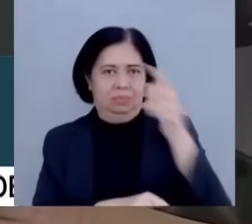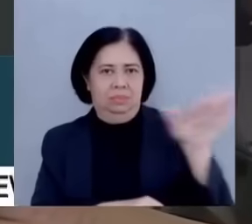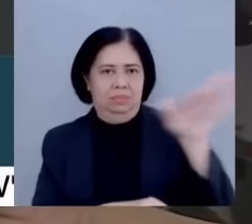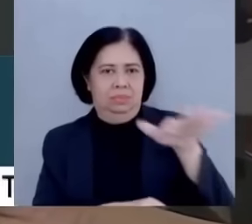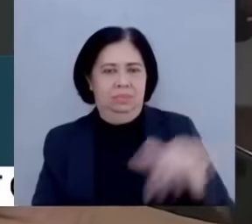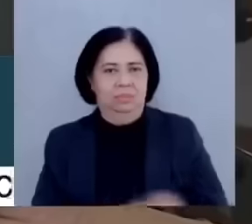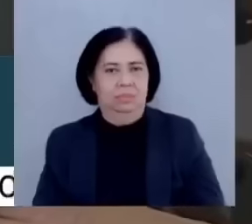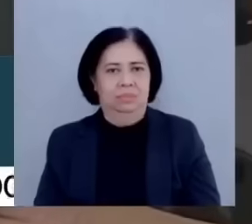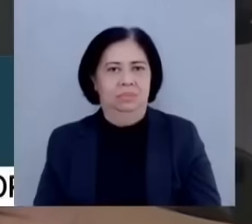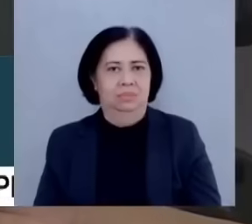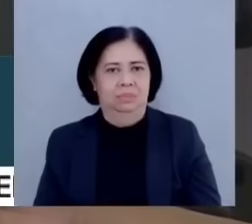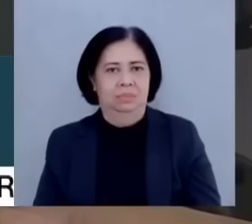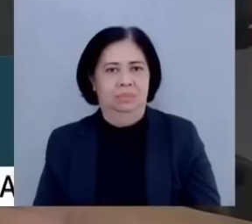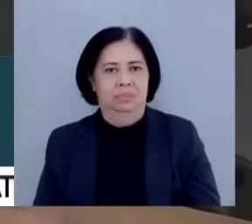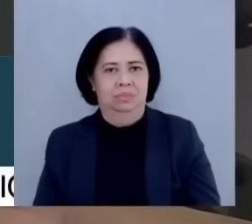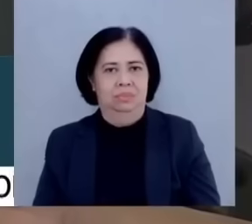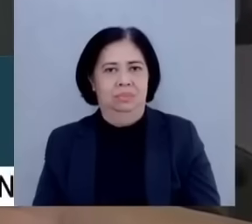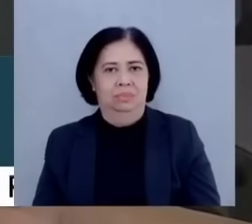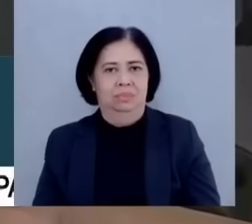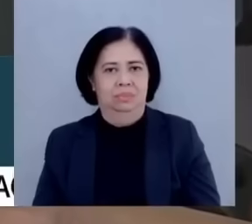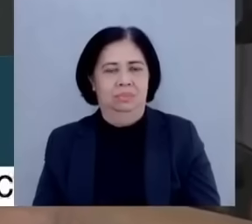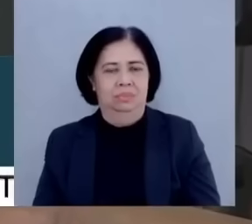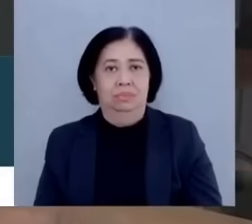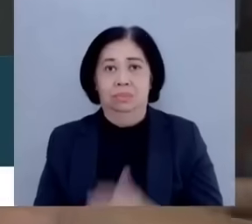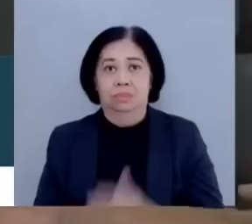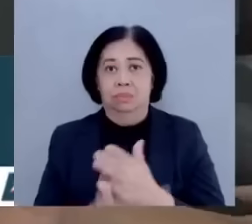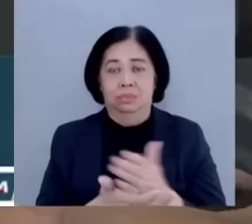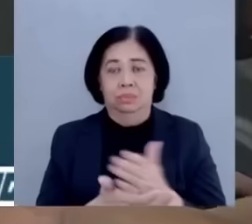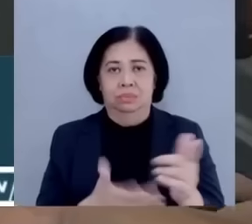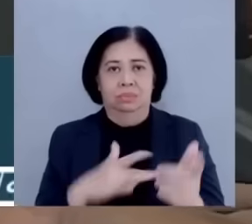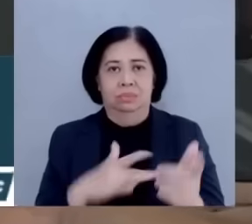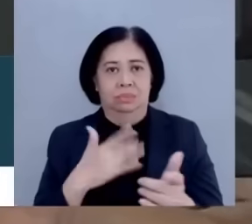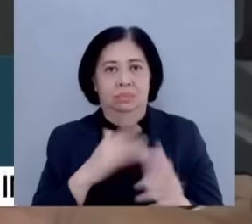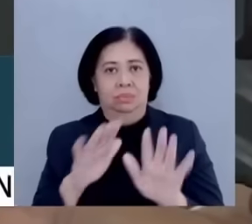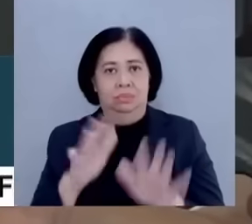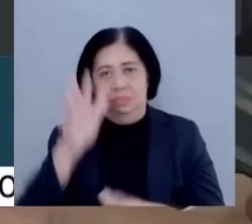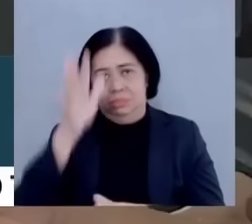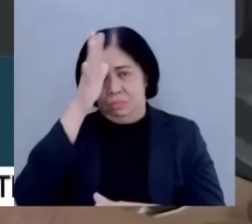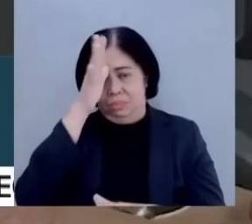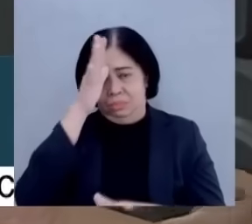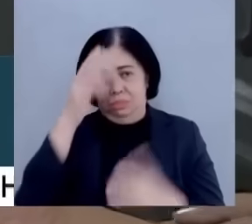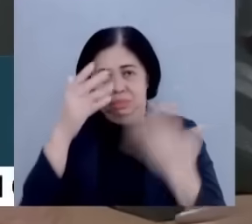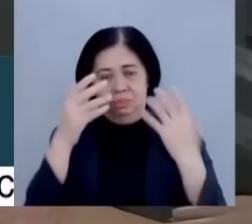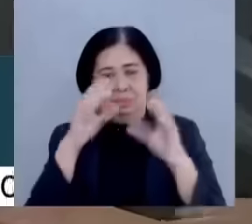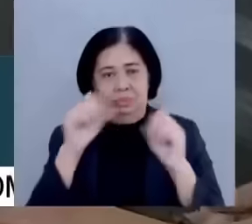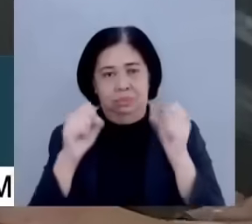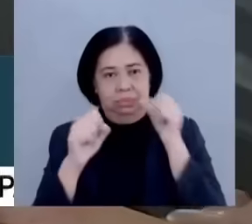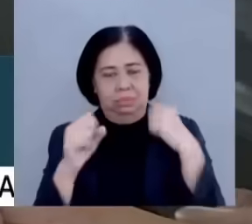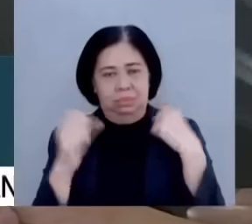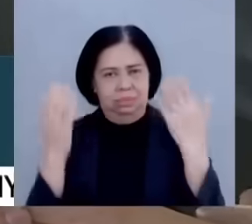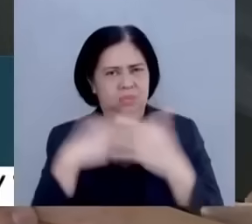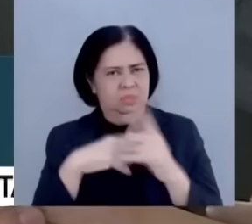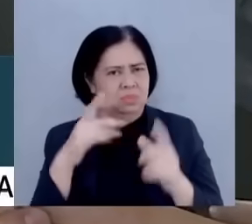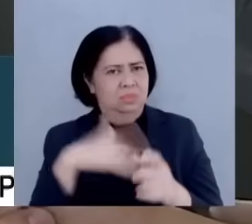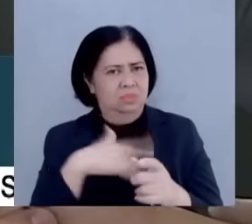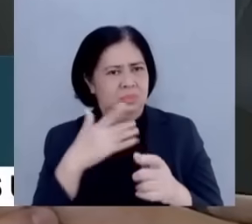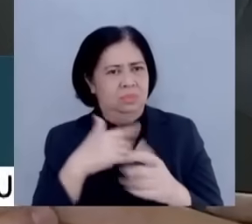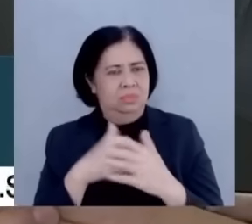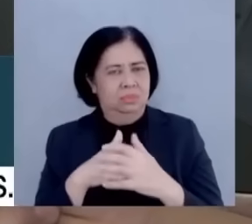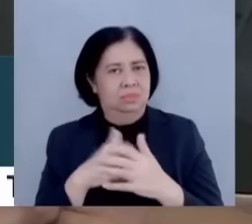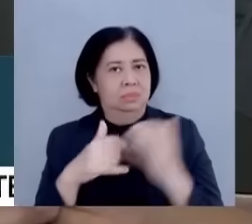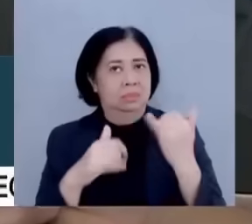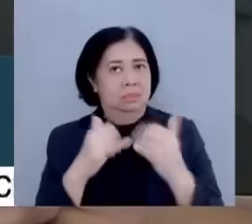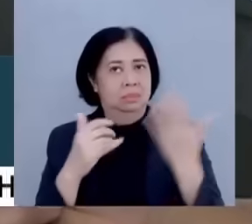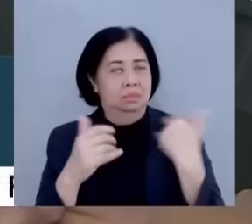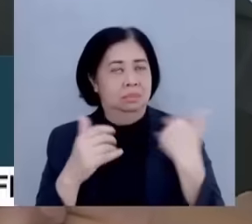last two questions. Do you share the same sentiments as your father, former president? Last night, what he are said, his sentiments? So last night,